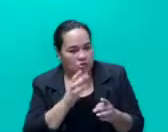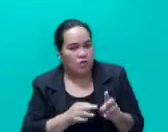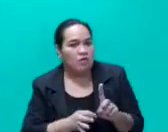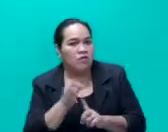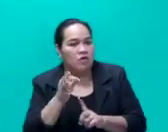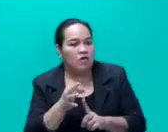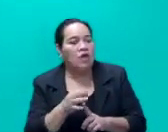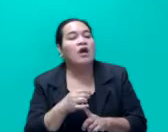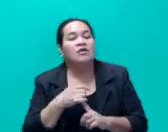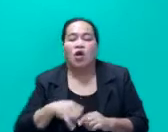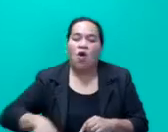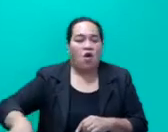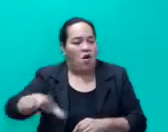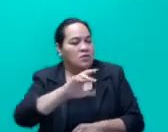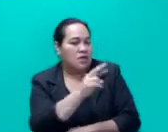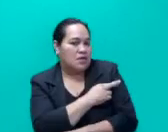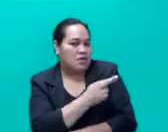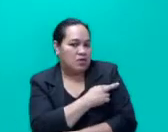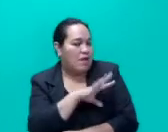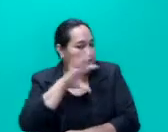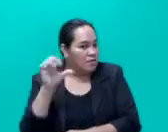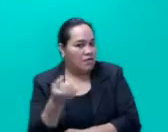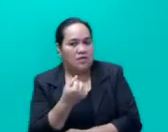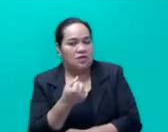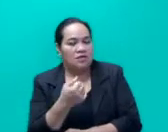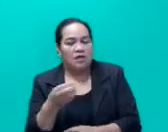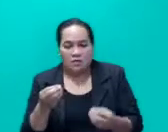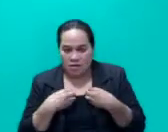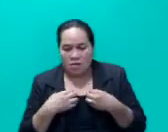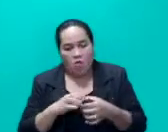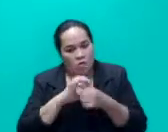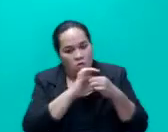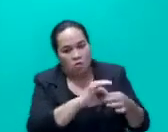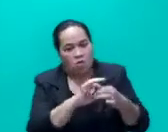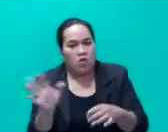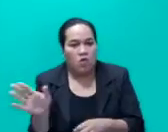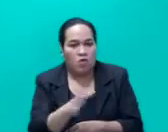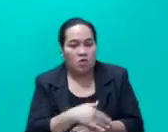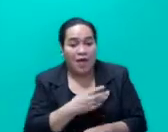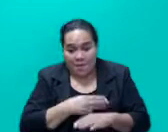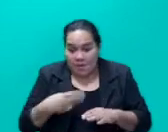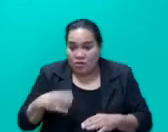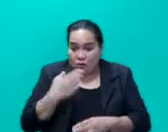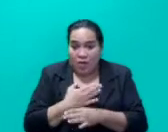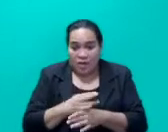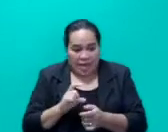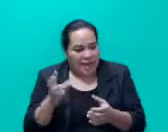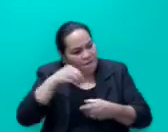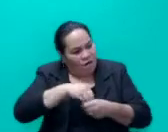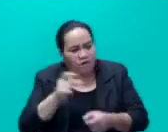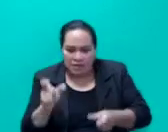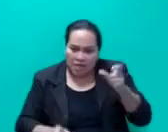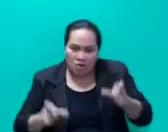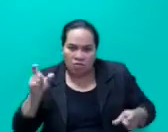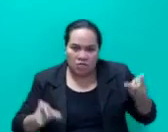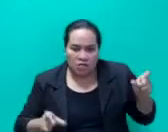say it is everyone's responsibility and it's everyone's business. The Ministry is working and involving all stakeholders to ensure that they also